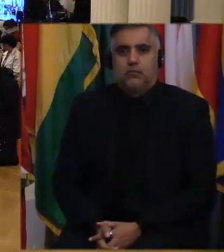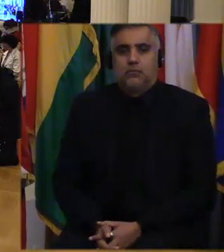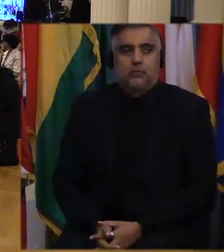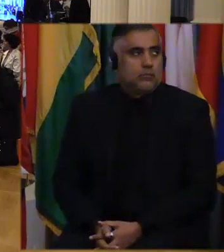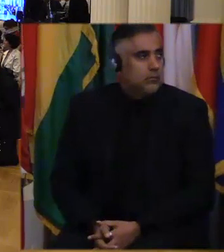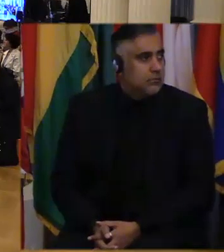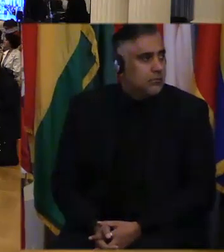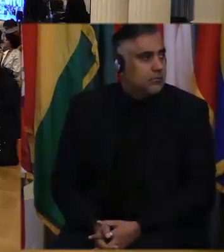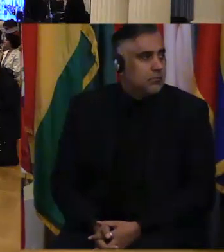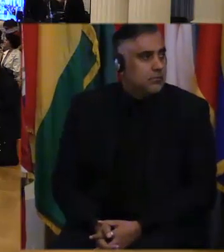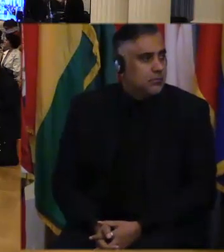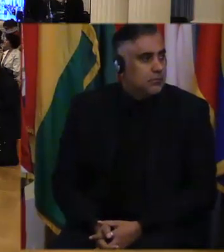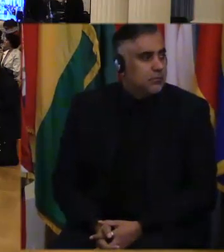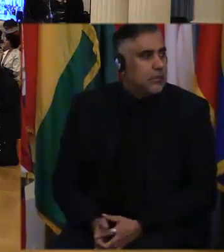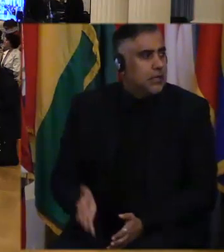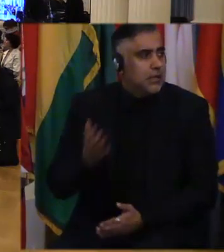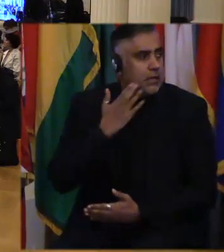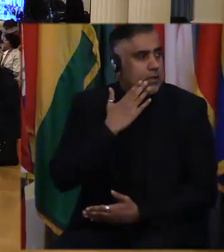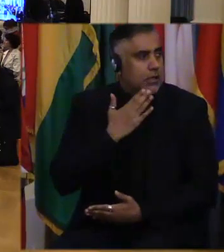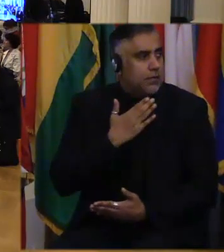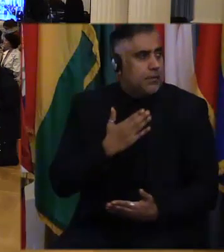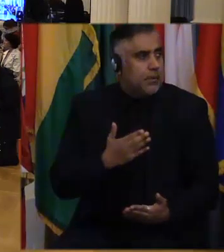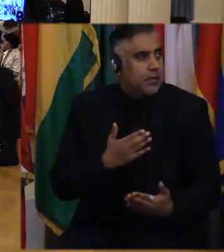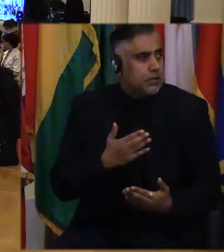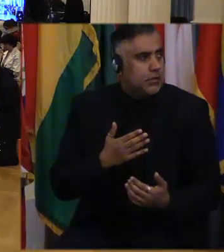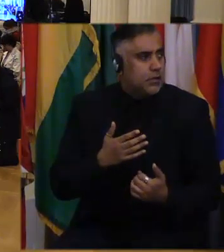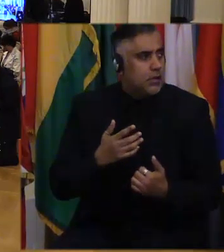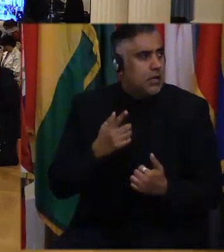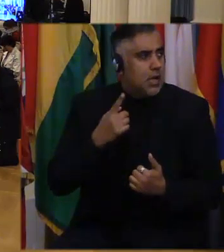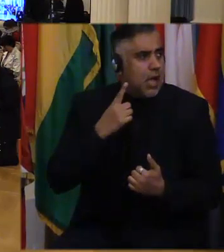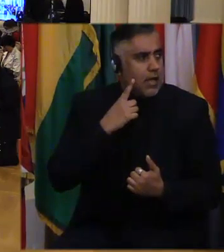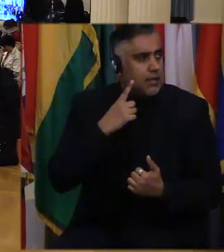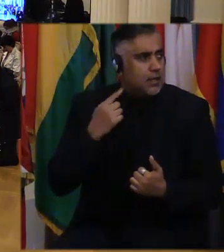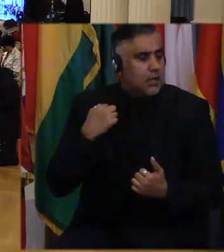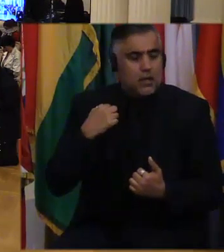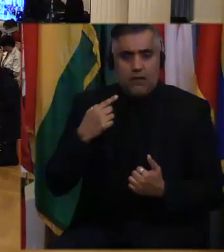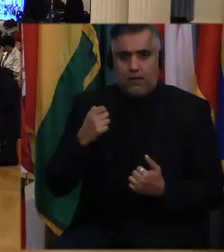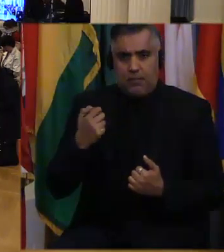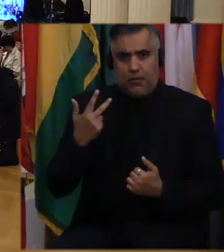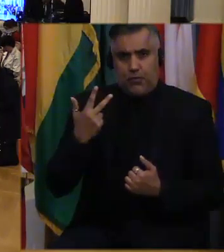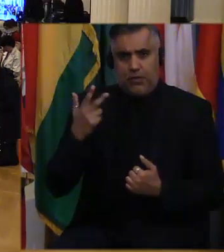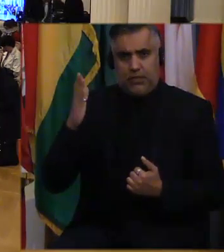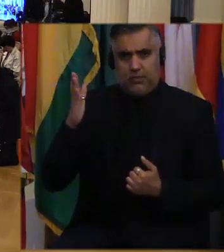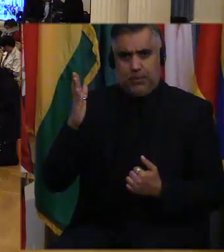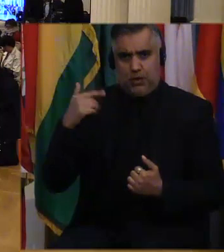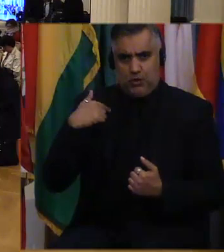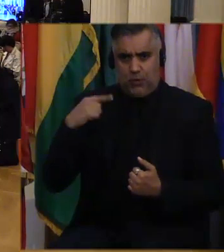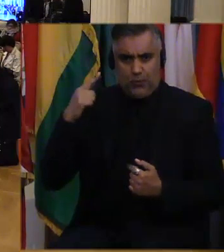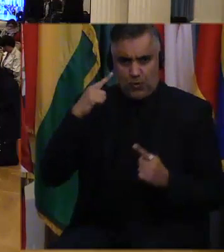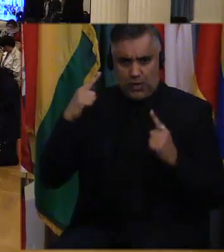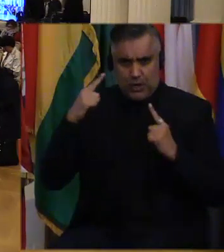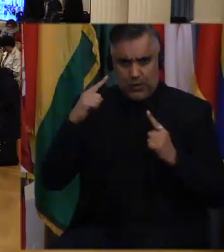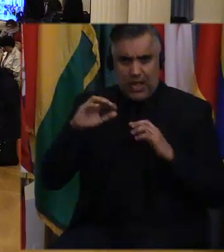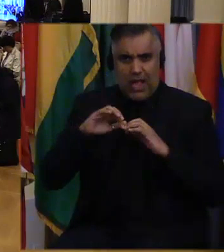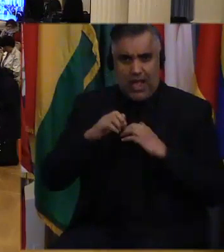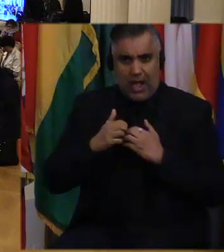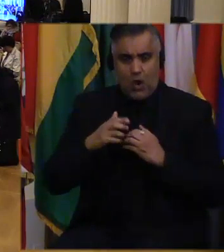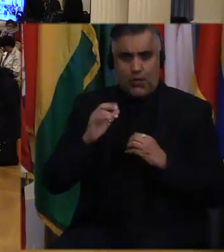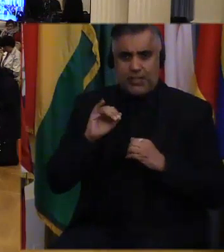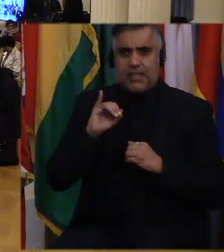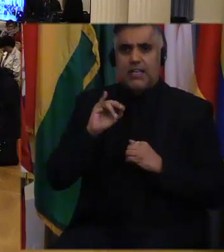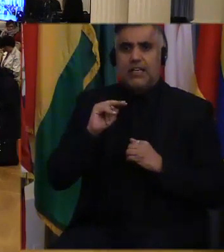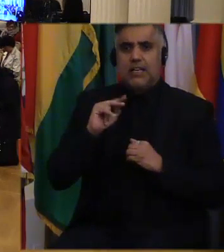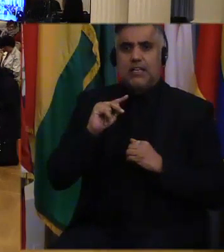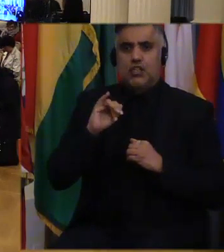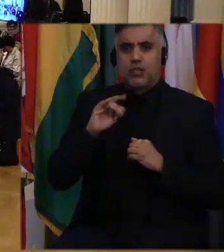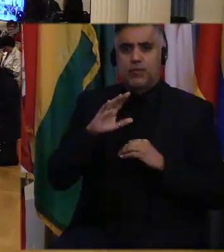This one work? There. Okay. Thank you very much, Faridi. I think already from our three speakers, we're hearing about how these initiatives